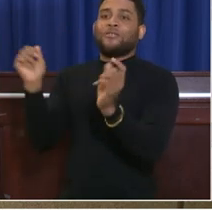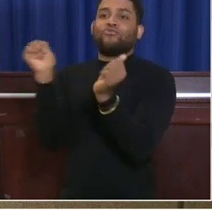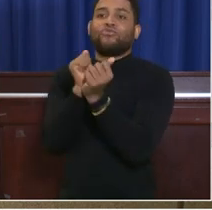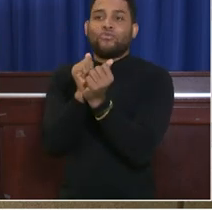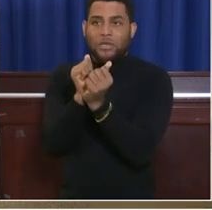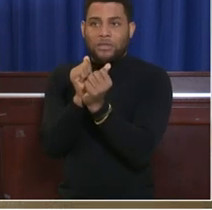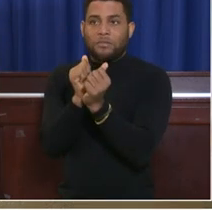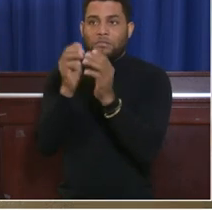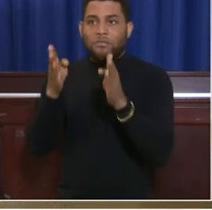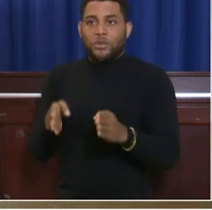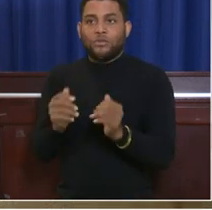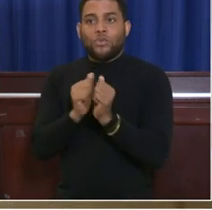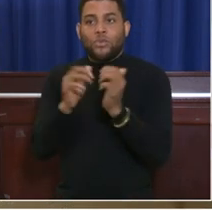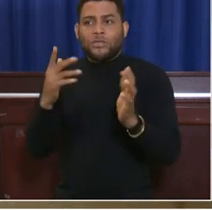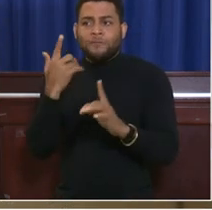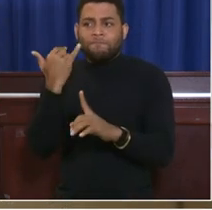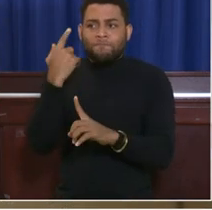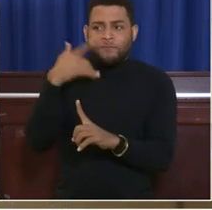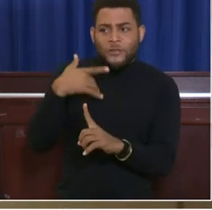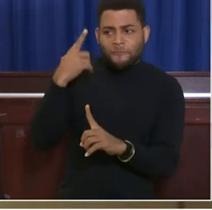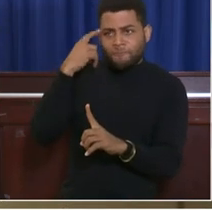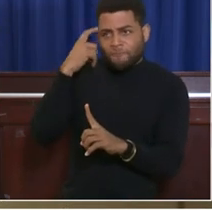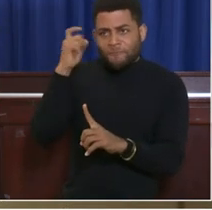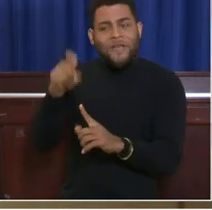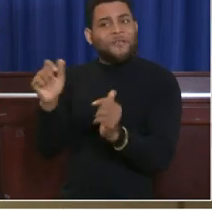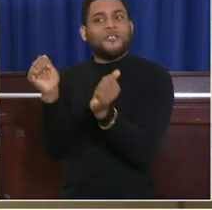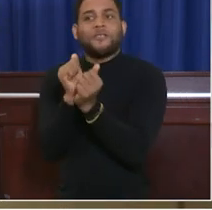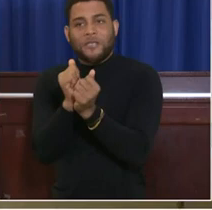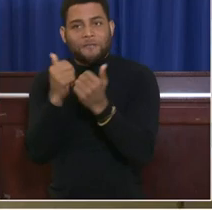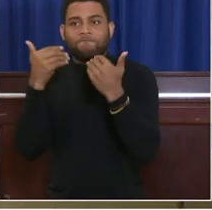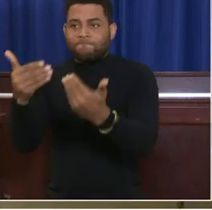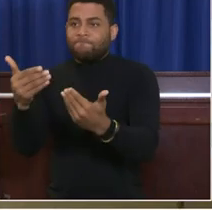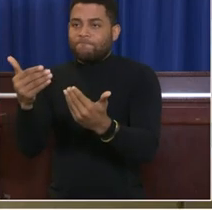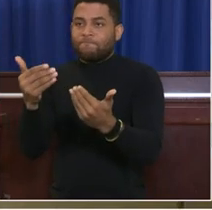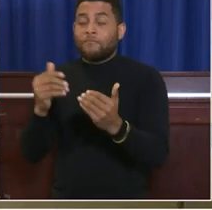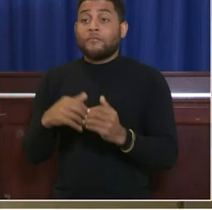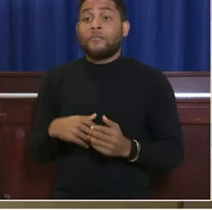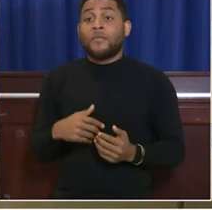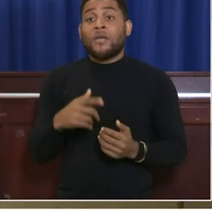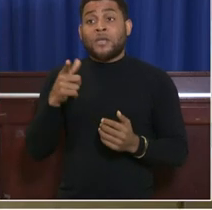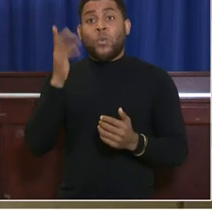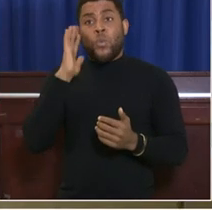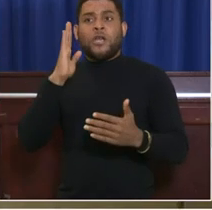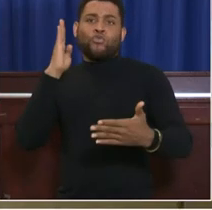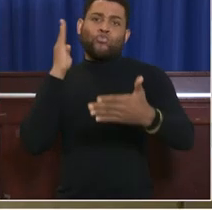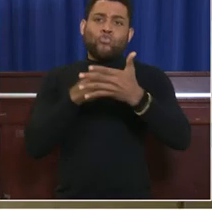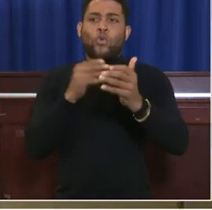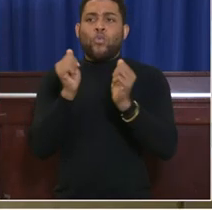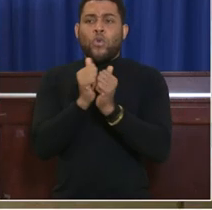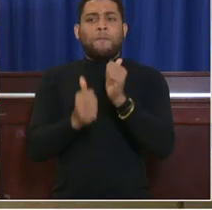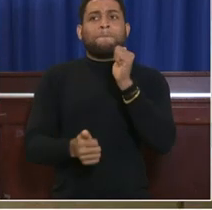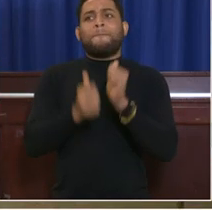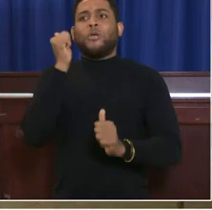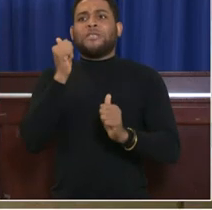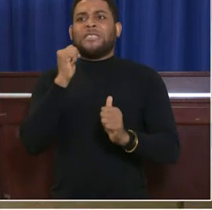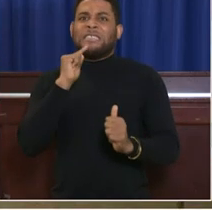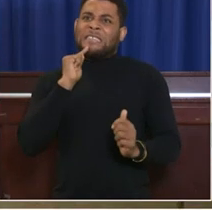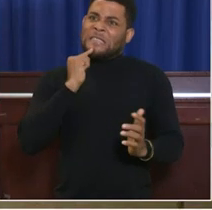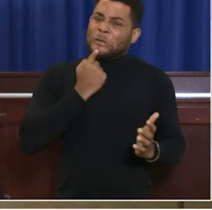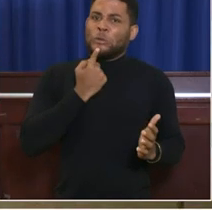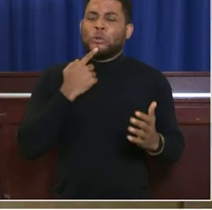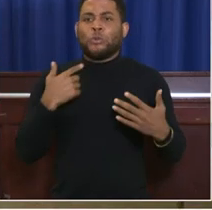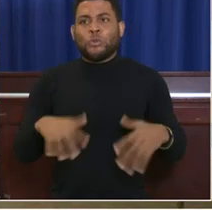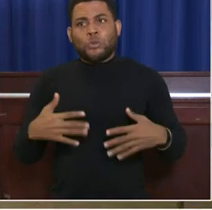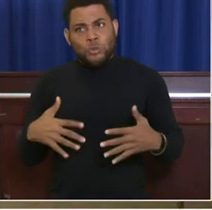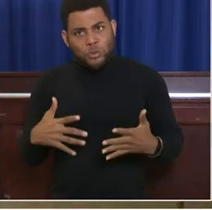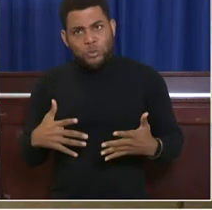there's probable cause to believe they committed an offense and charge the most serious offense that they believe there's probable cause for. So what that can look like in